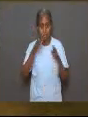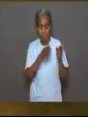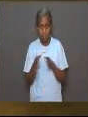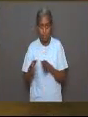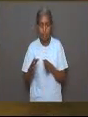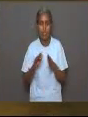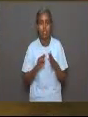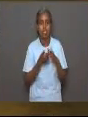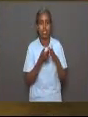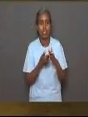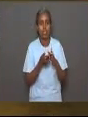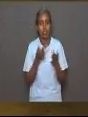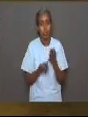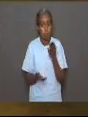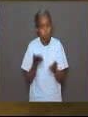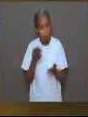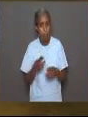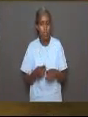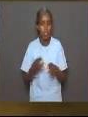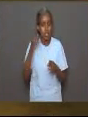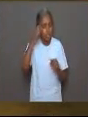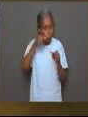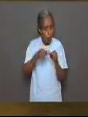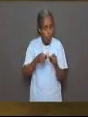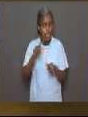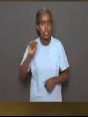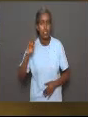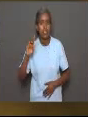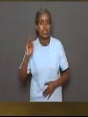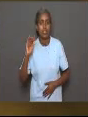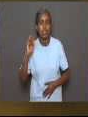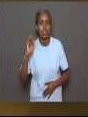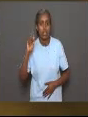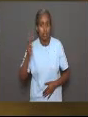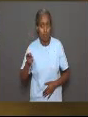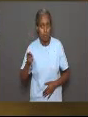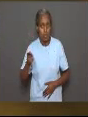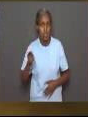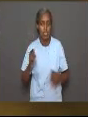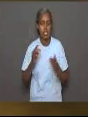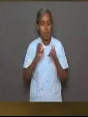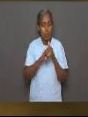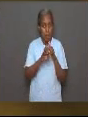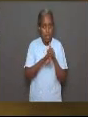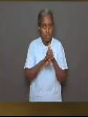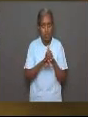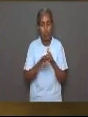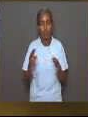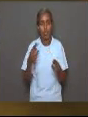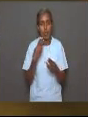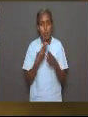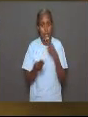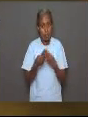You probably recall that trigonometry is the branch of mathematics